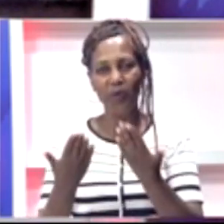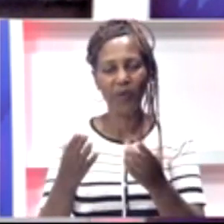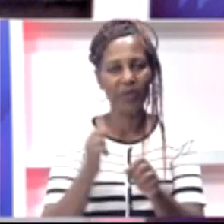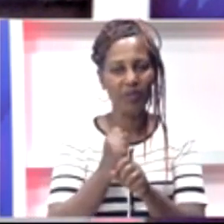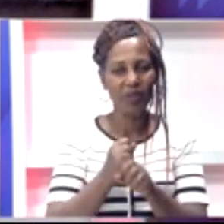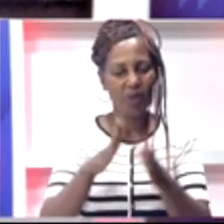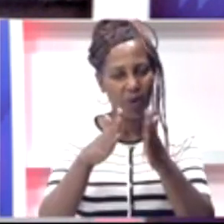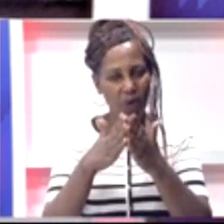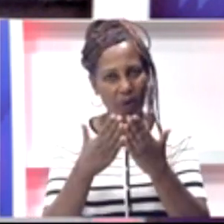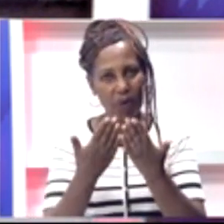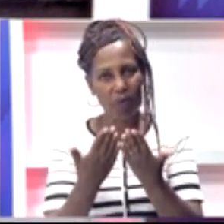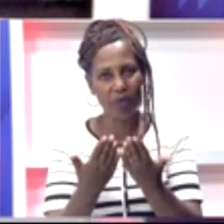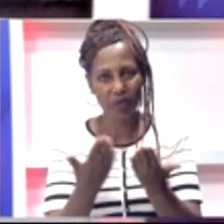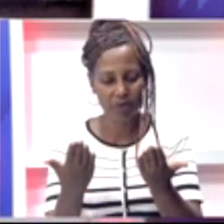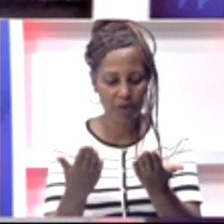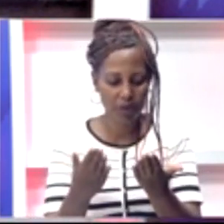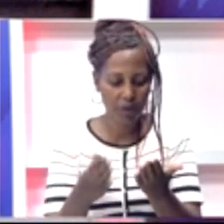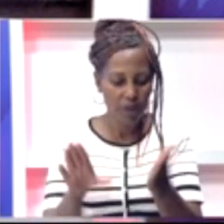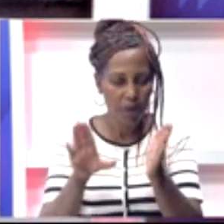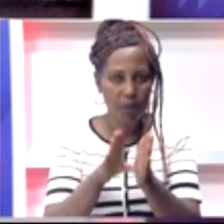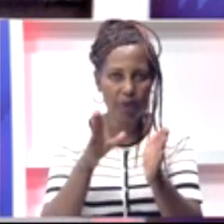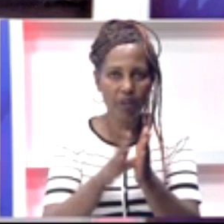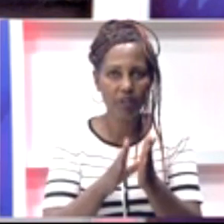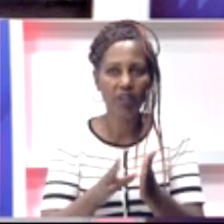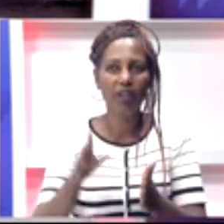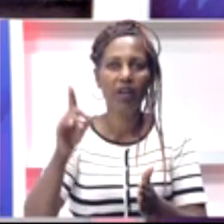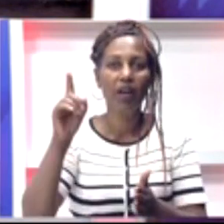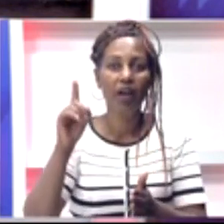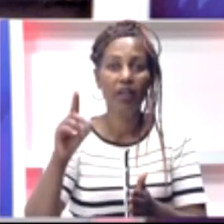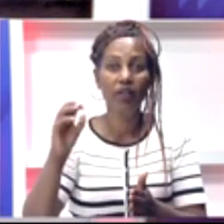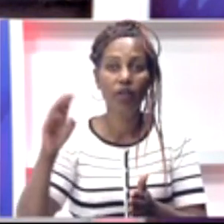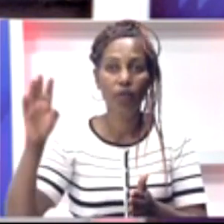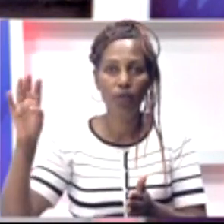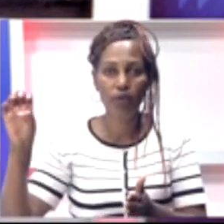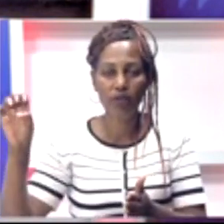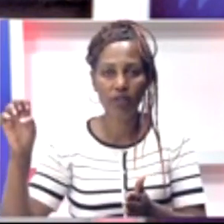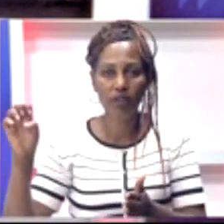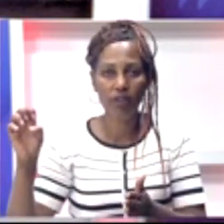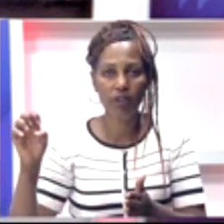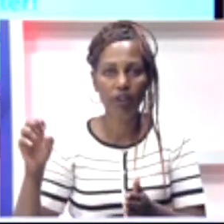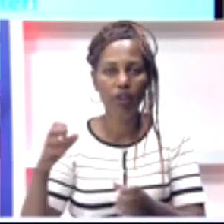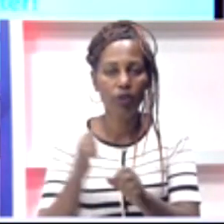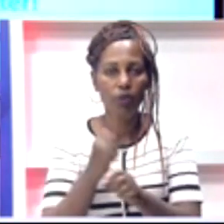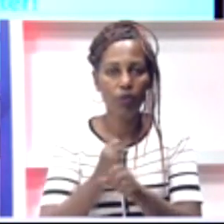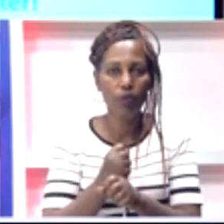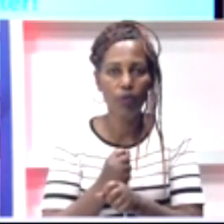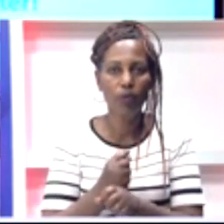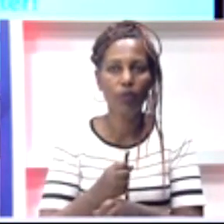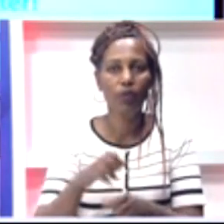Open your textbook at page 114 and do exercise B yourself accordingly.